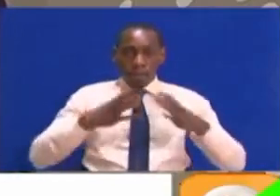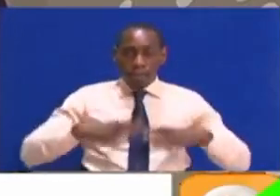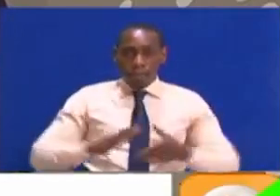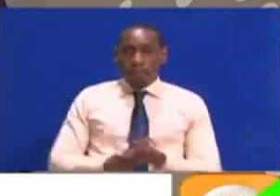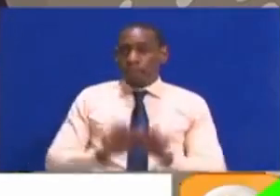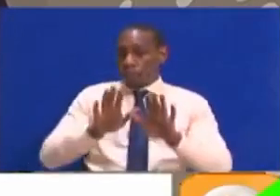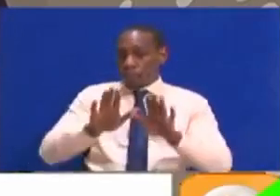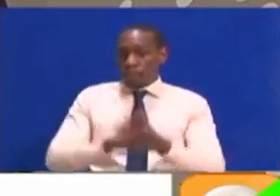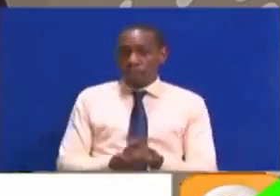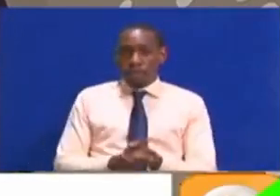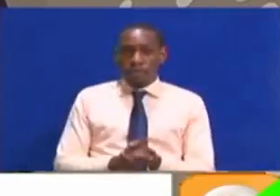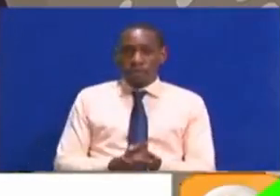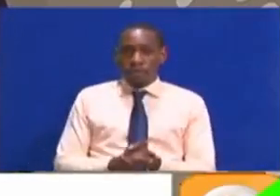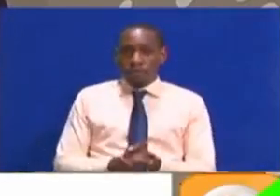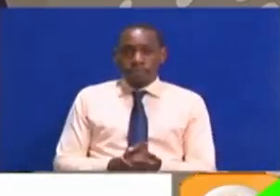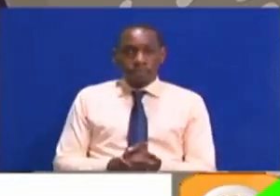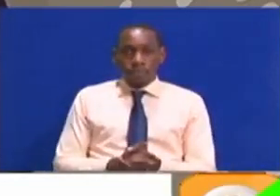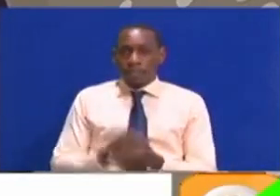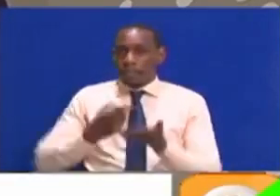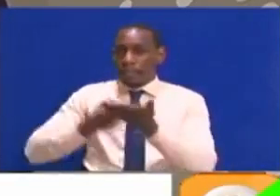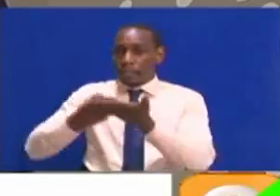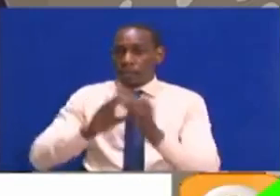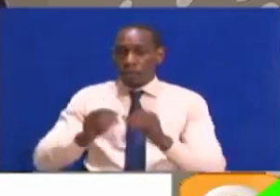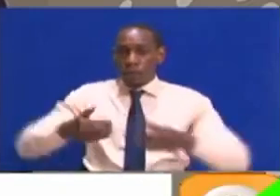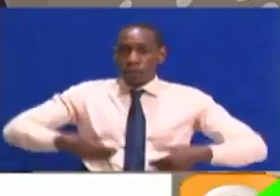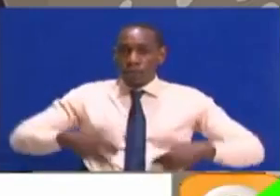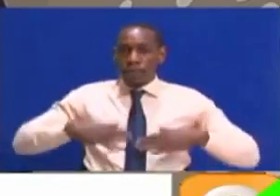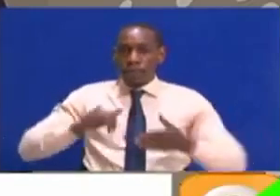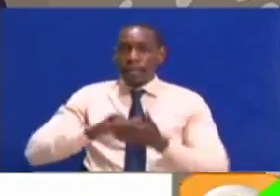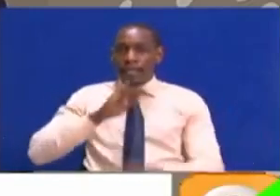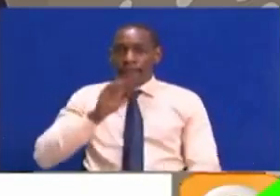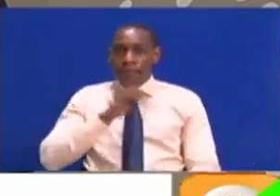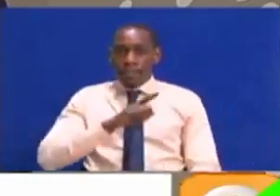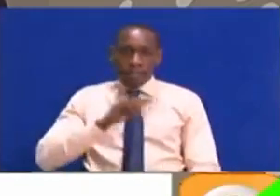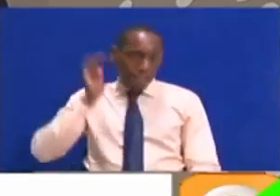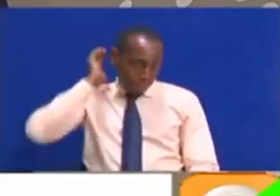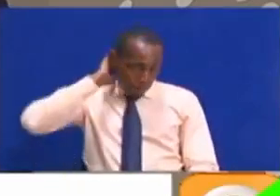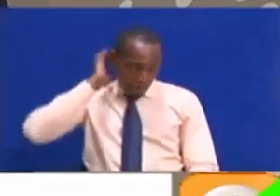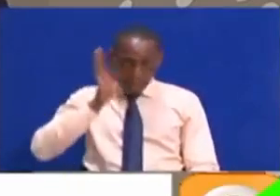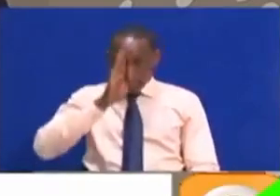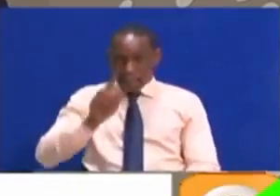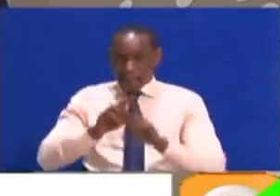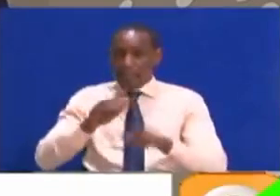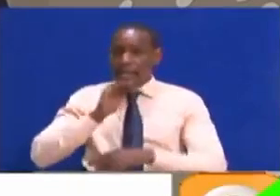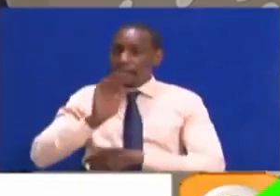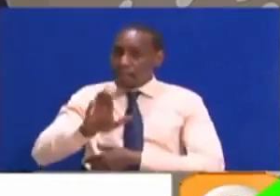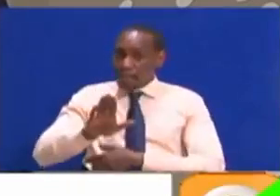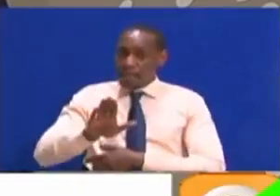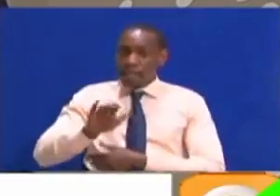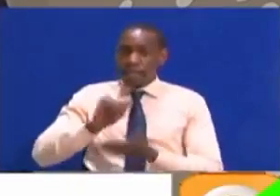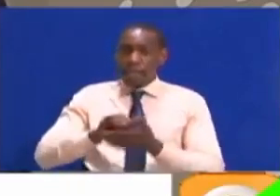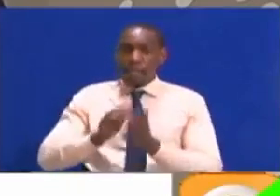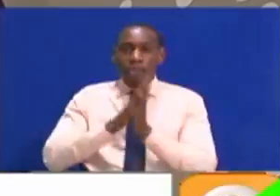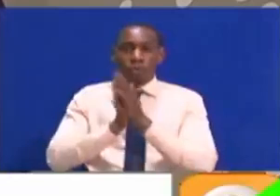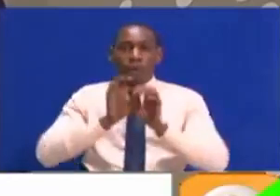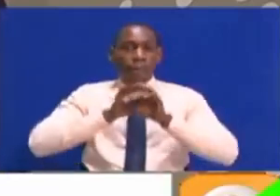know what? Very little is being talked about the two young men who died in Murang'a on Sunday. Yet their deaths won